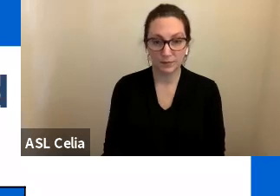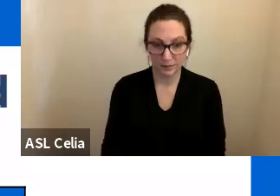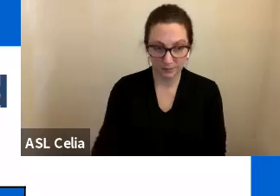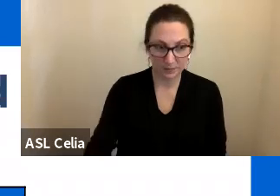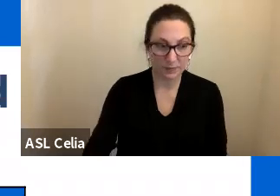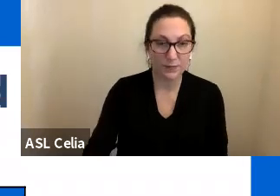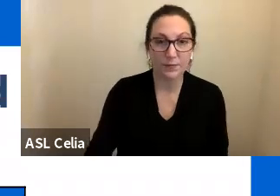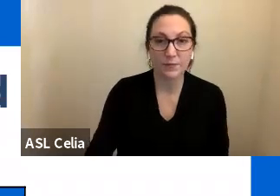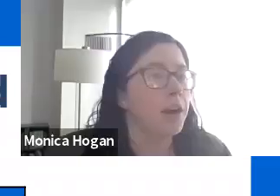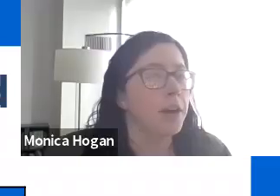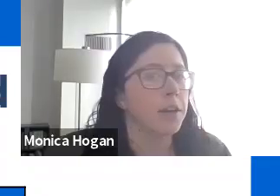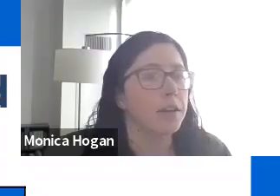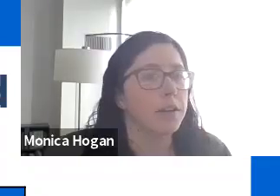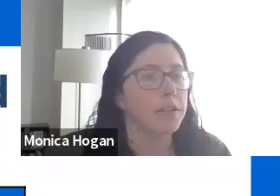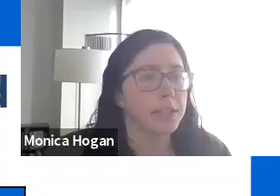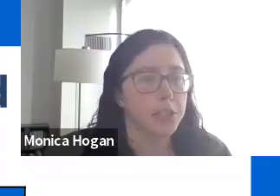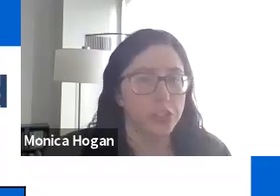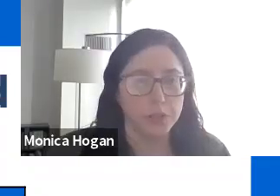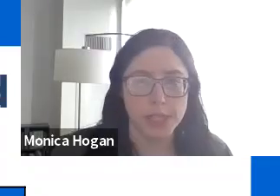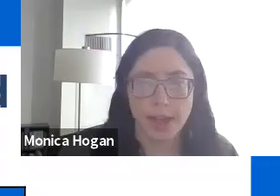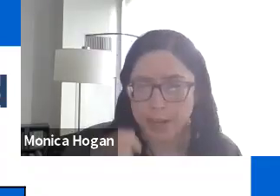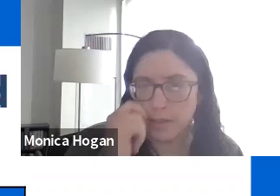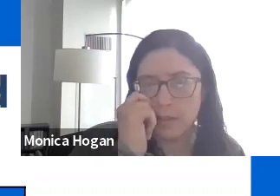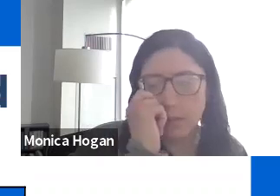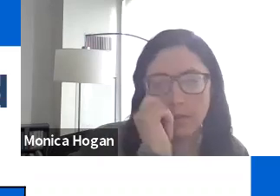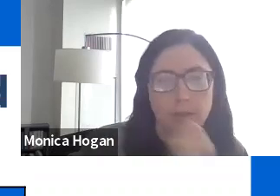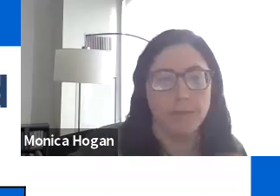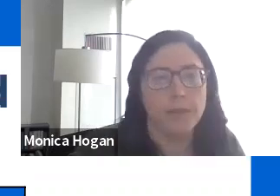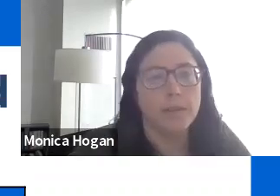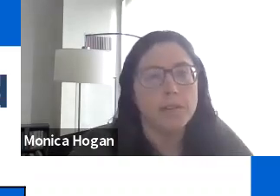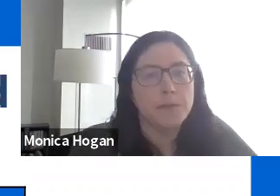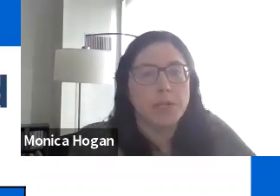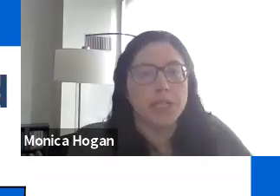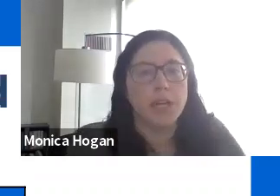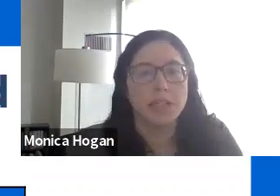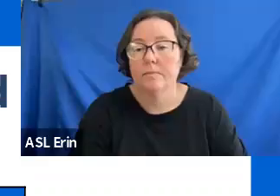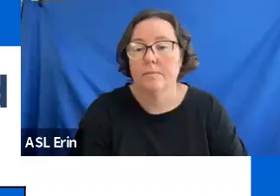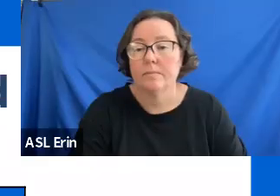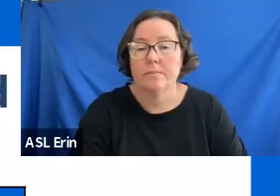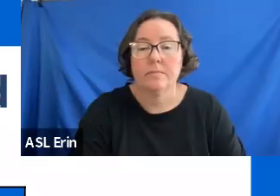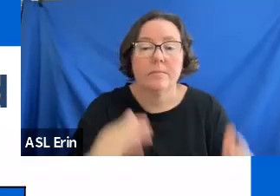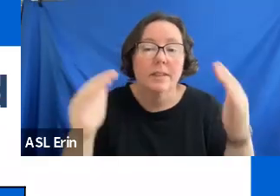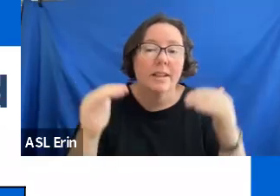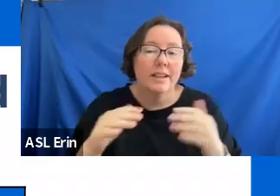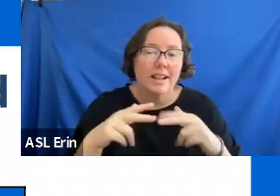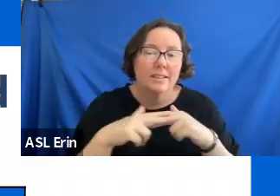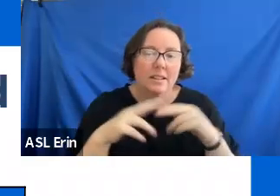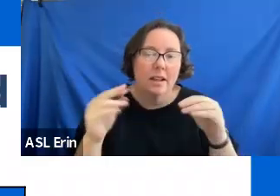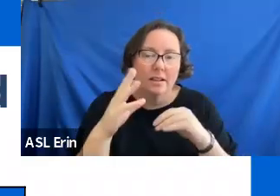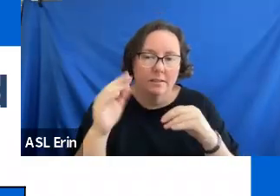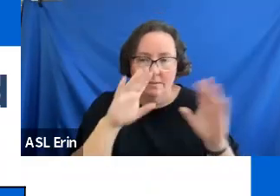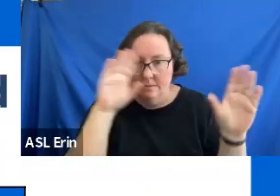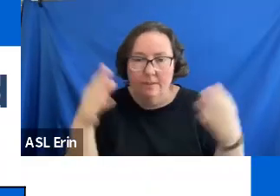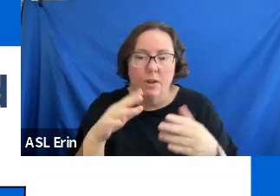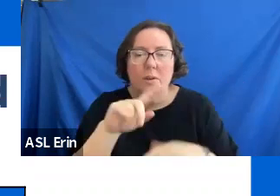Our next 2 slides focus on zip codes. There was